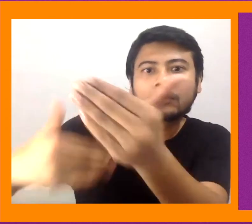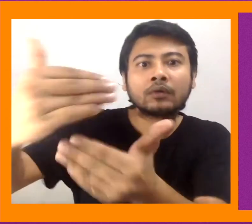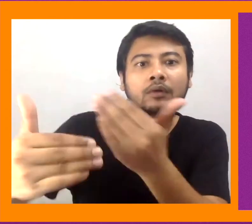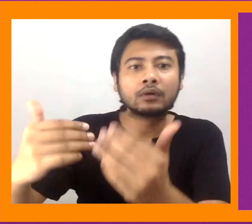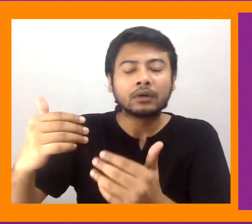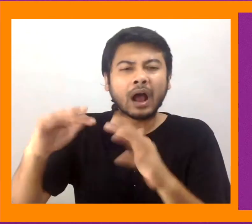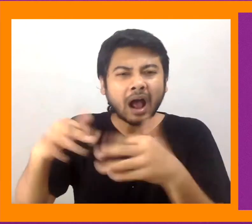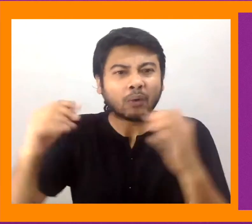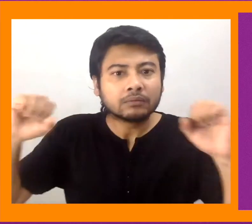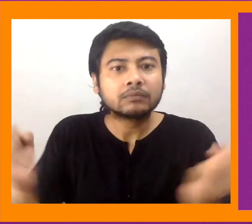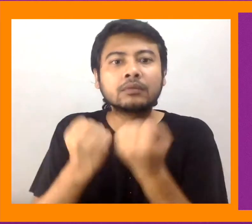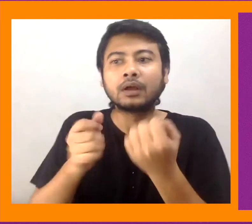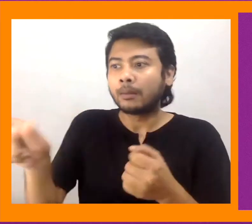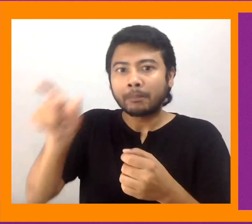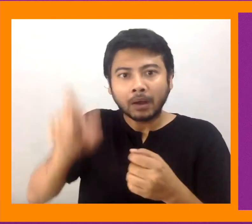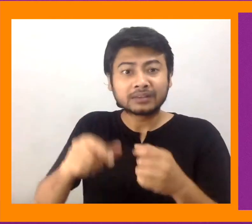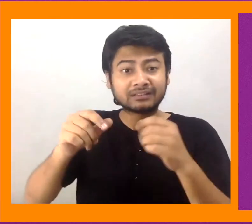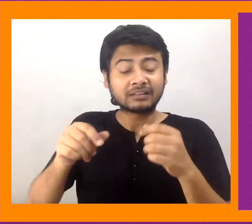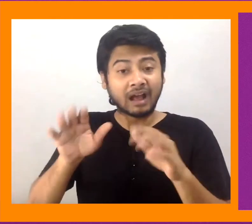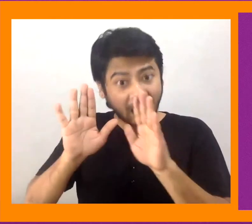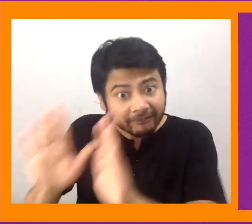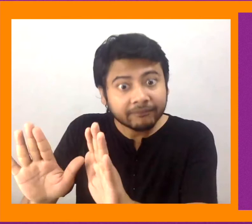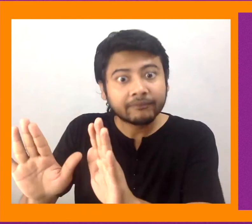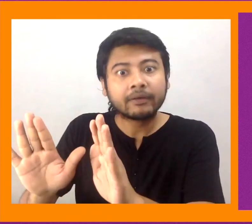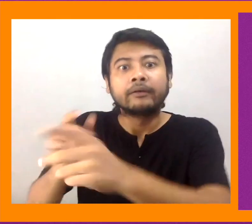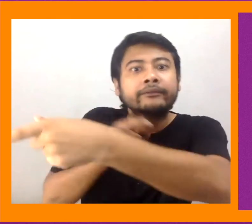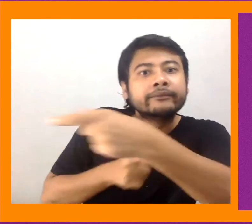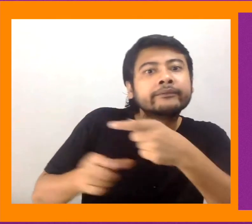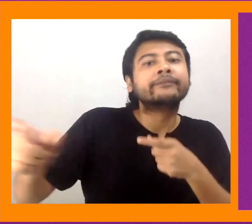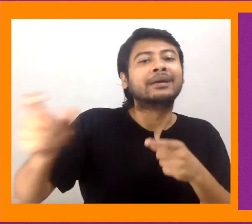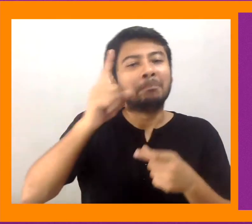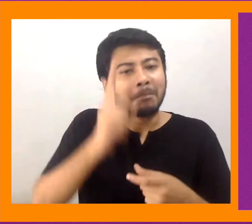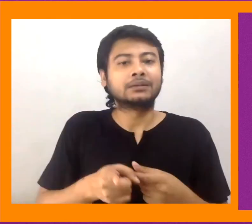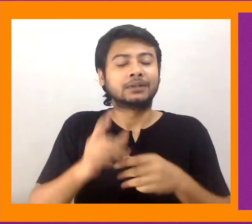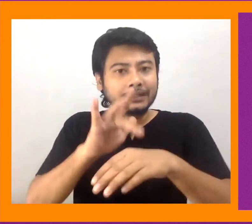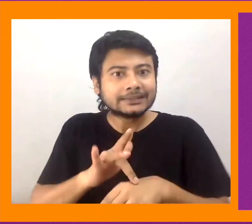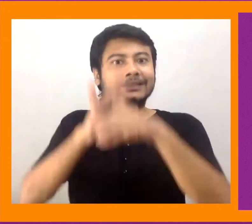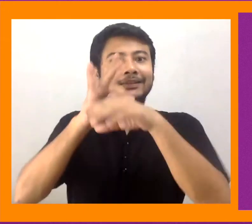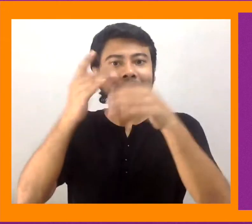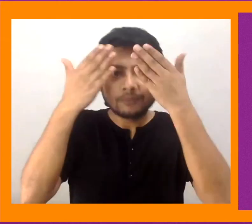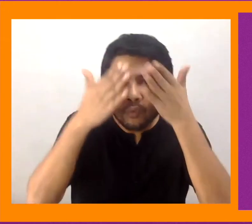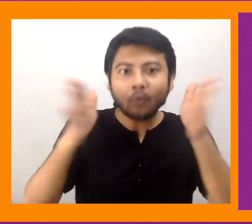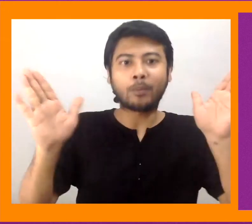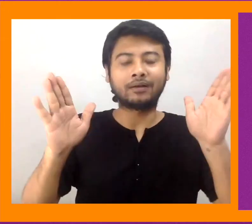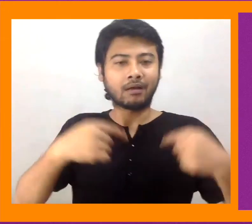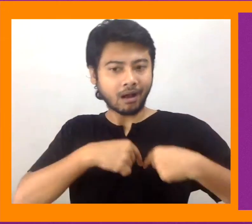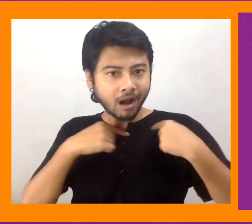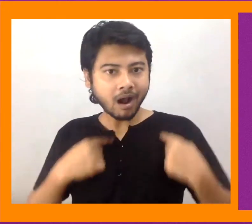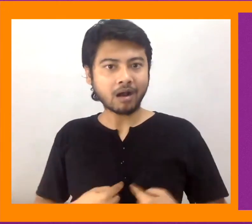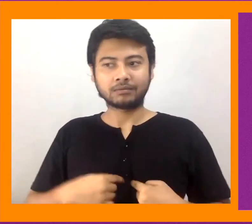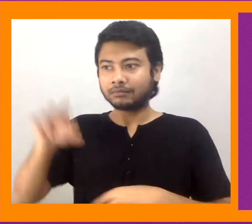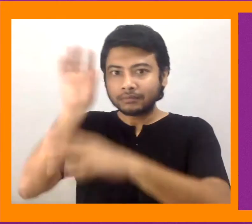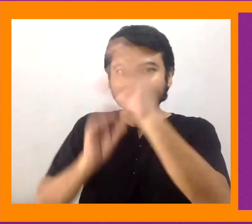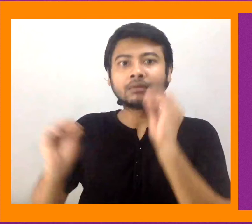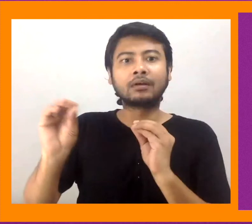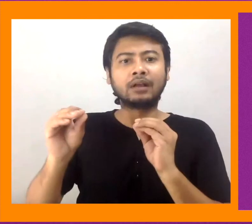problems and intricacies that another individual might be going through, in turn, making us more sensitive to other realities that